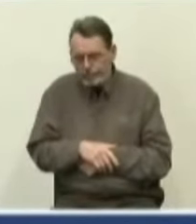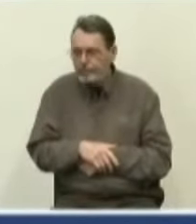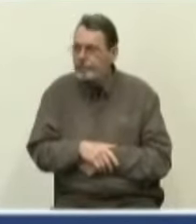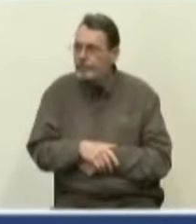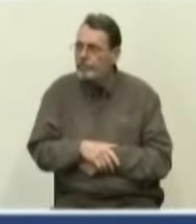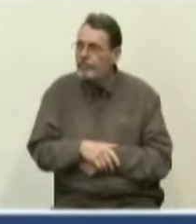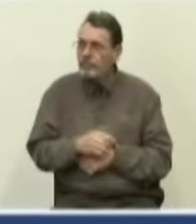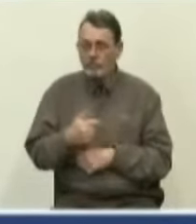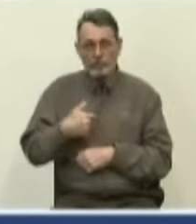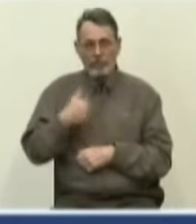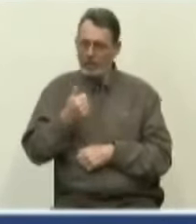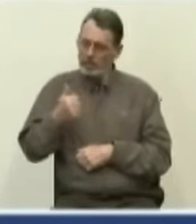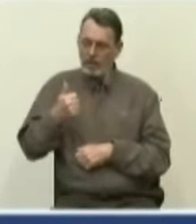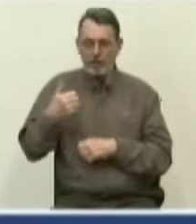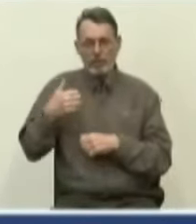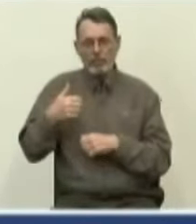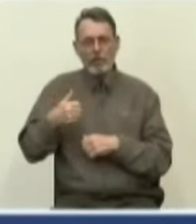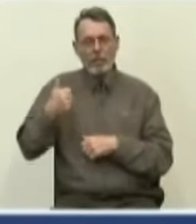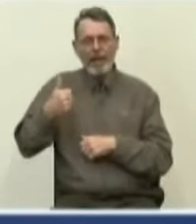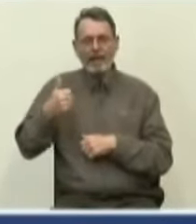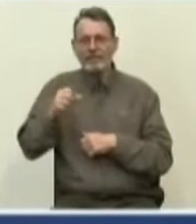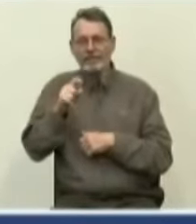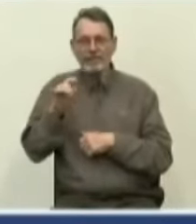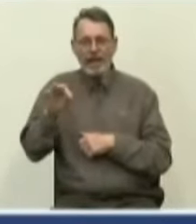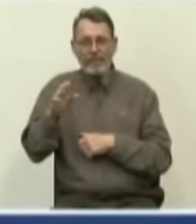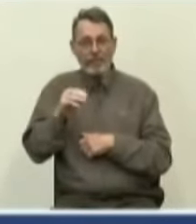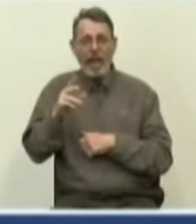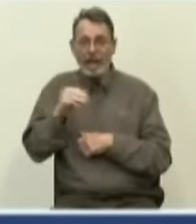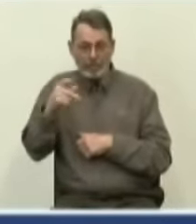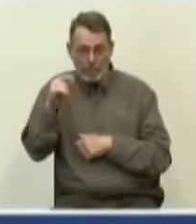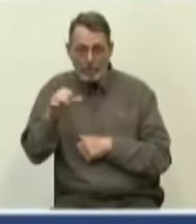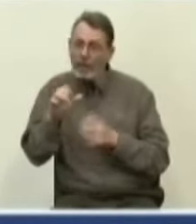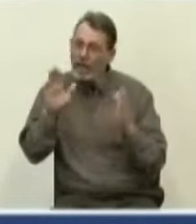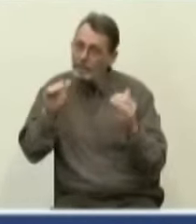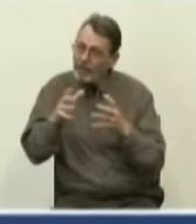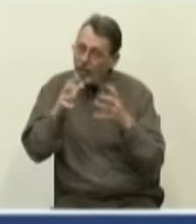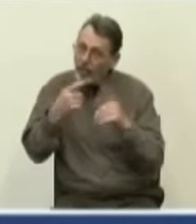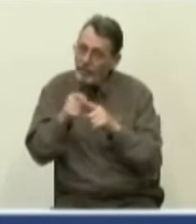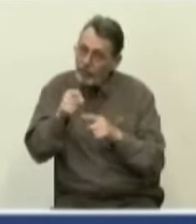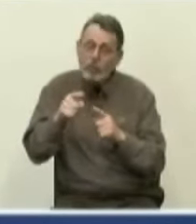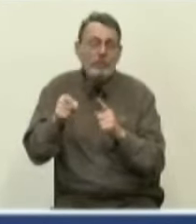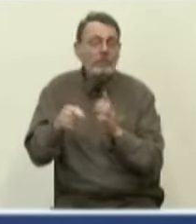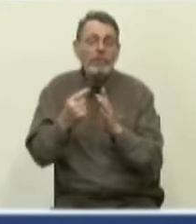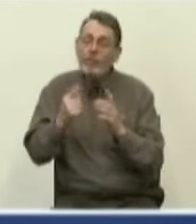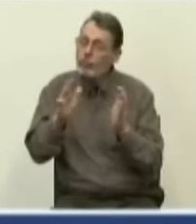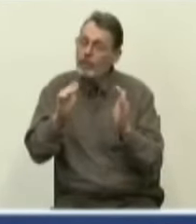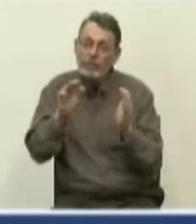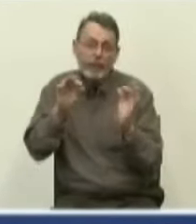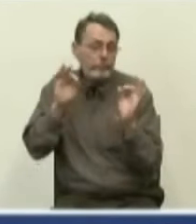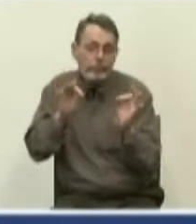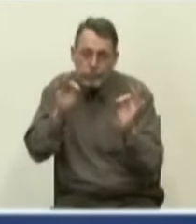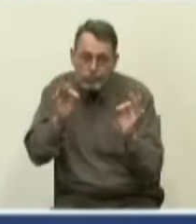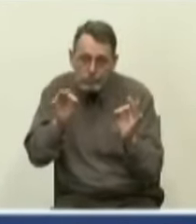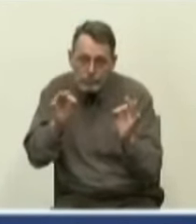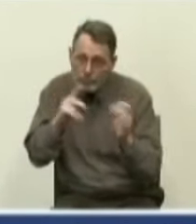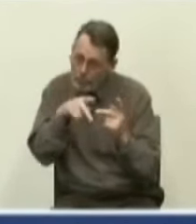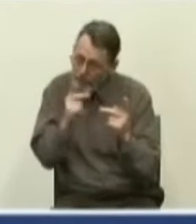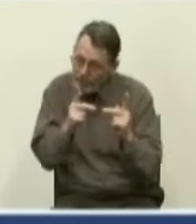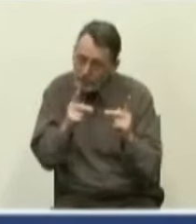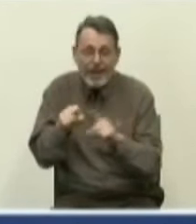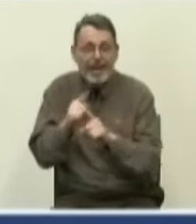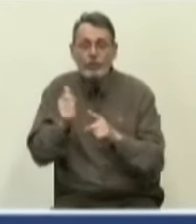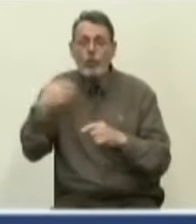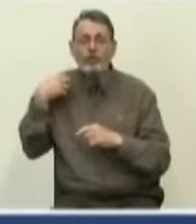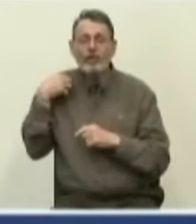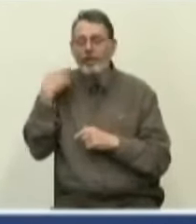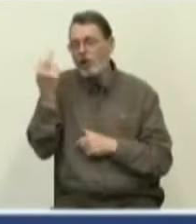I, the command staff, and the public expect a lot from you, sometimes even perfection. As your chief, I